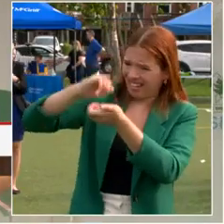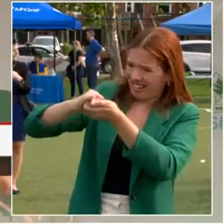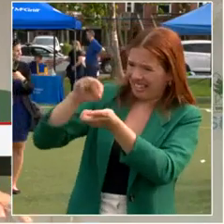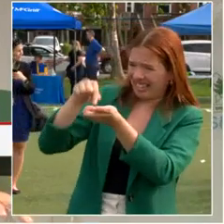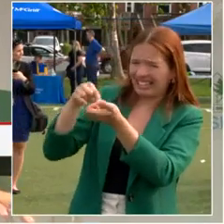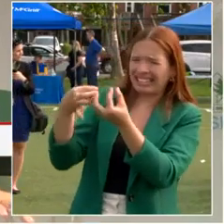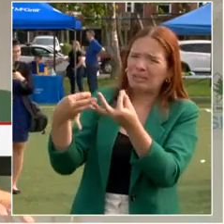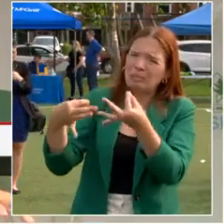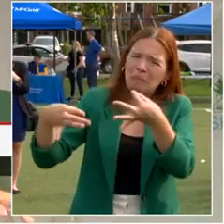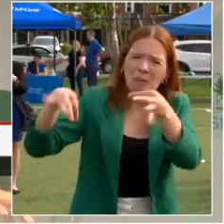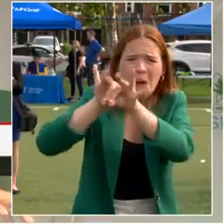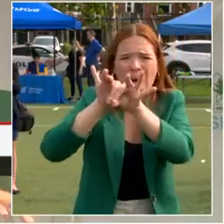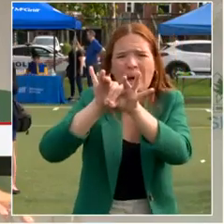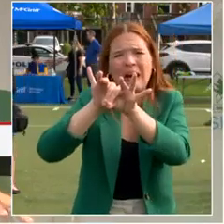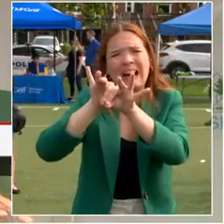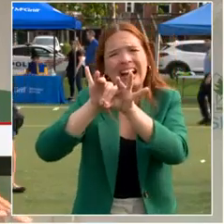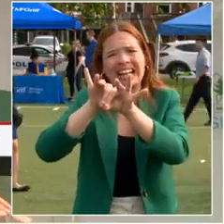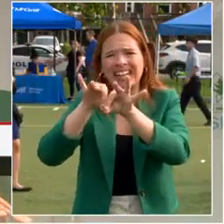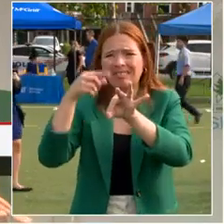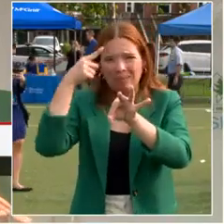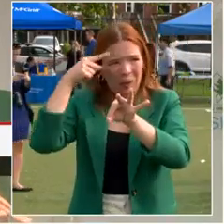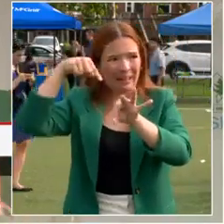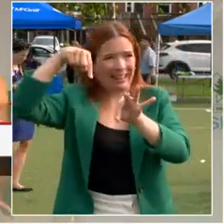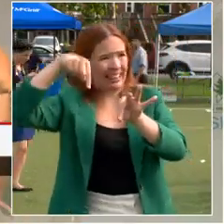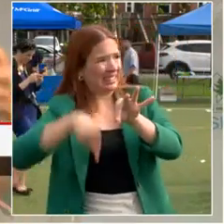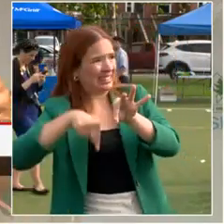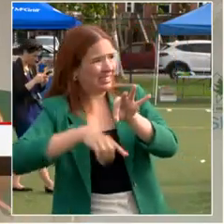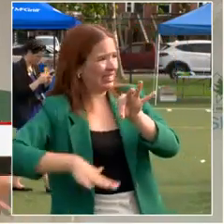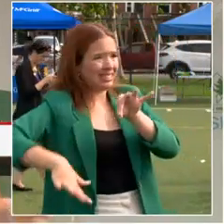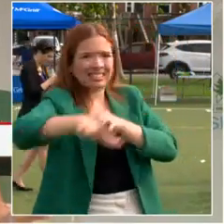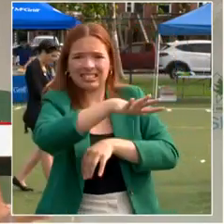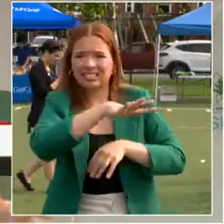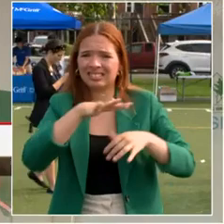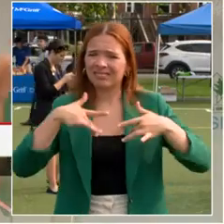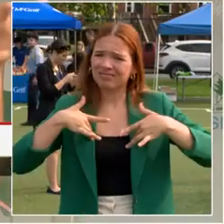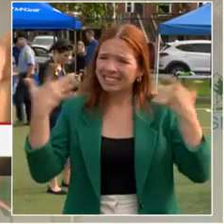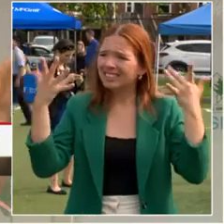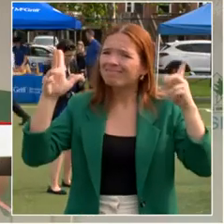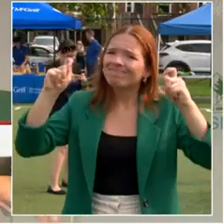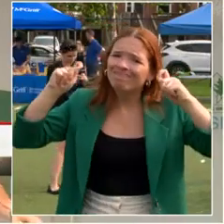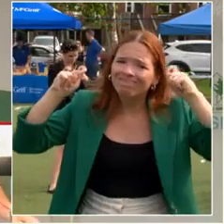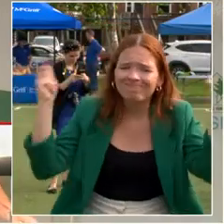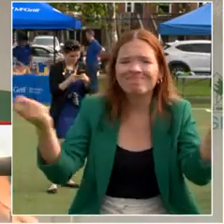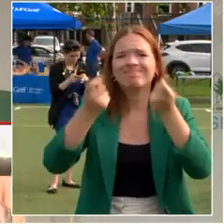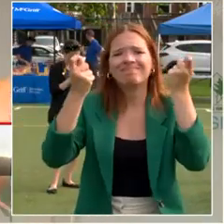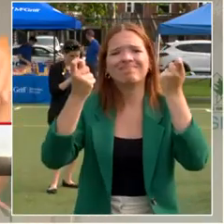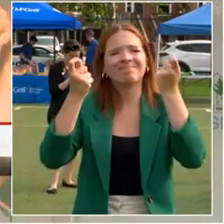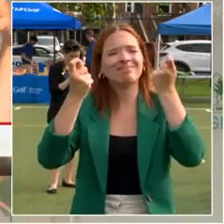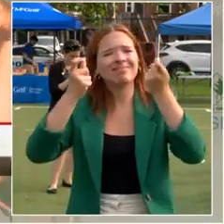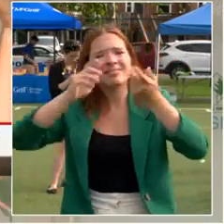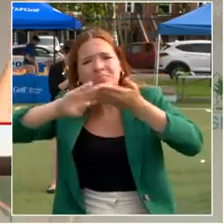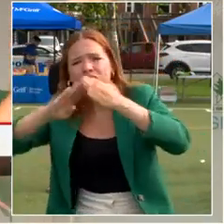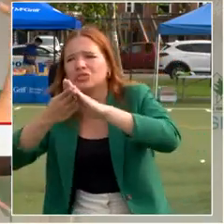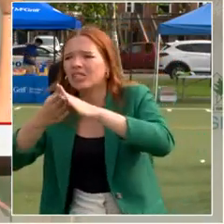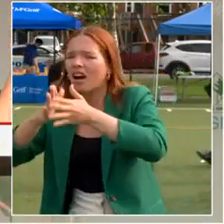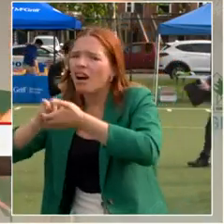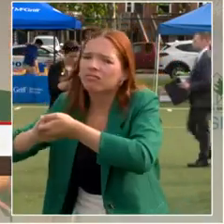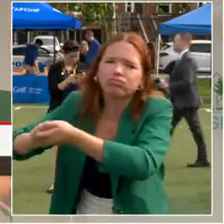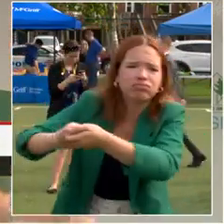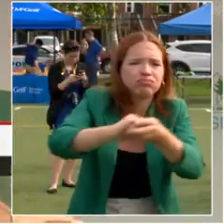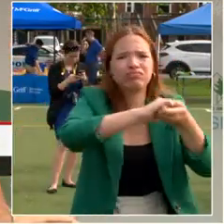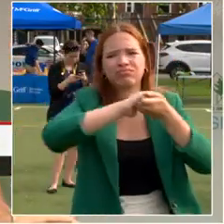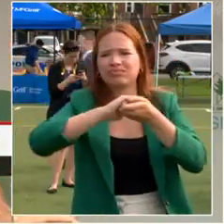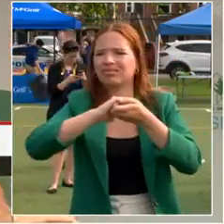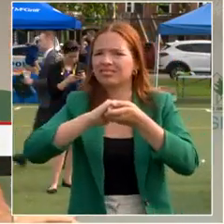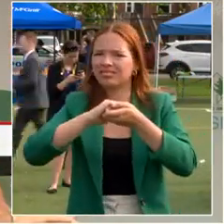like this that are not just celebrations of our community policing that we have once a year, but really in recognition of